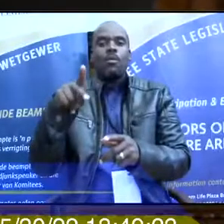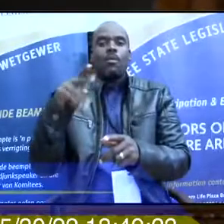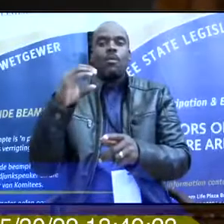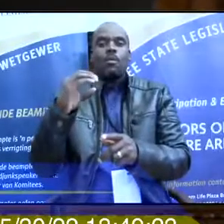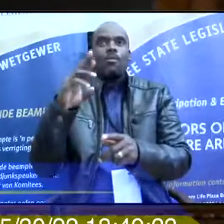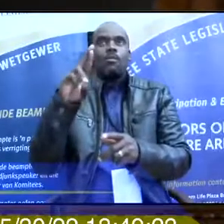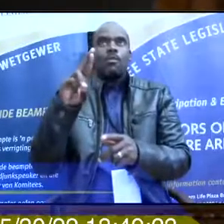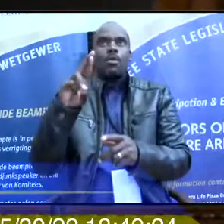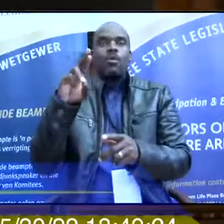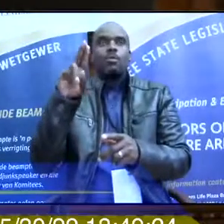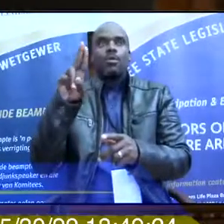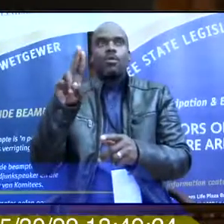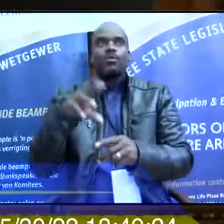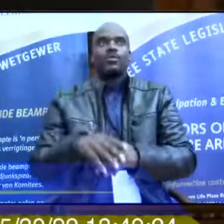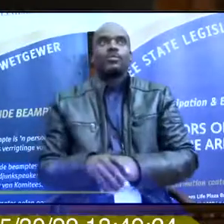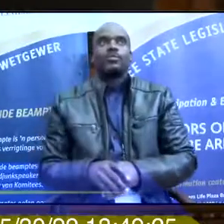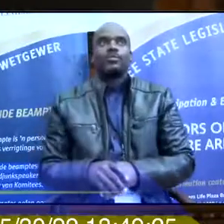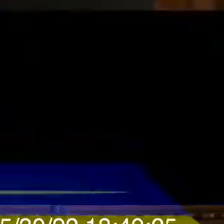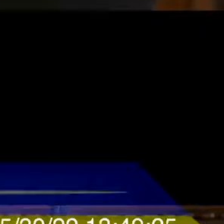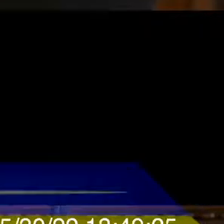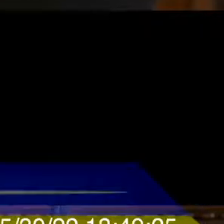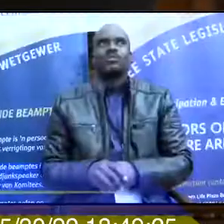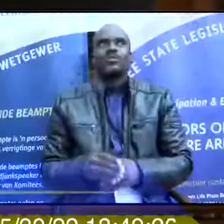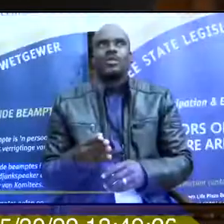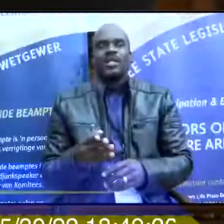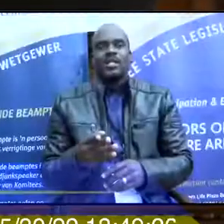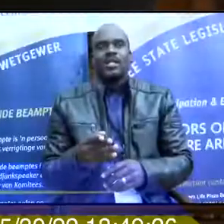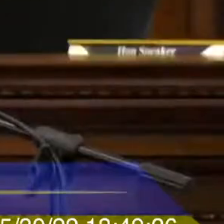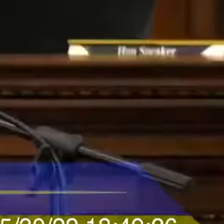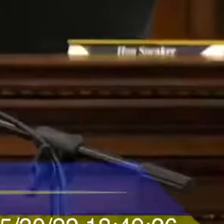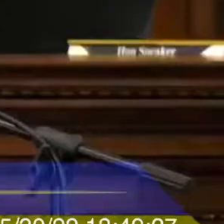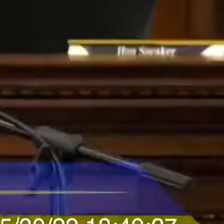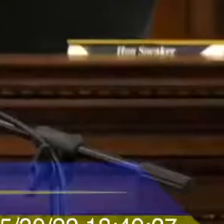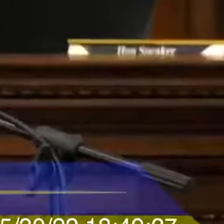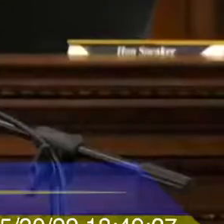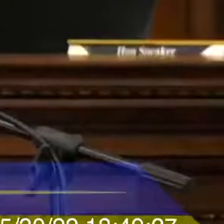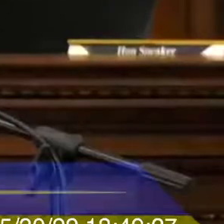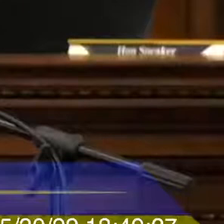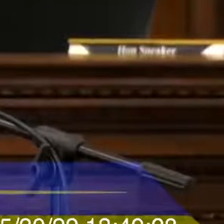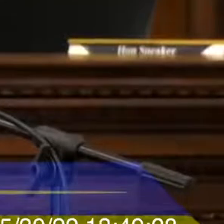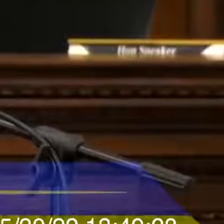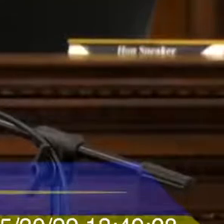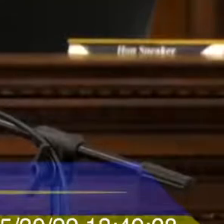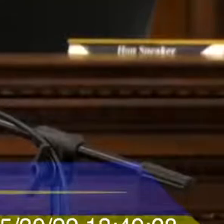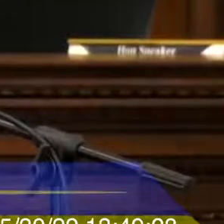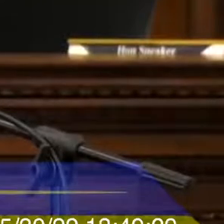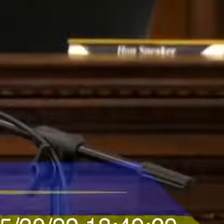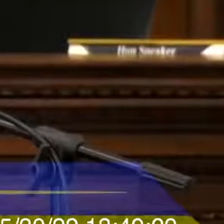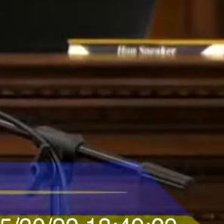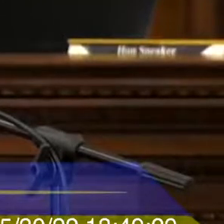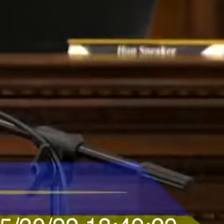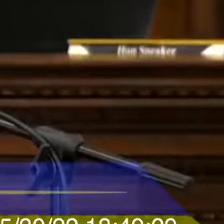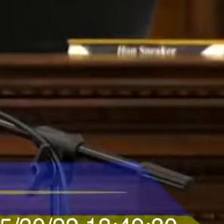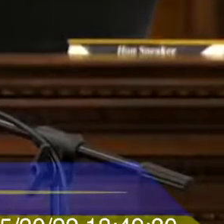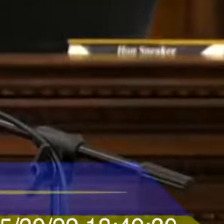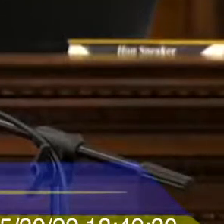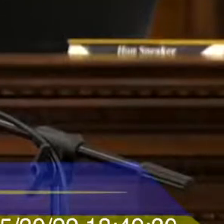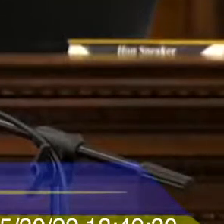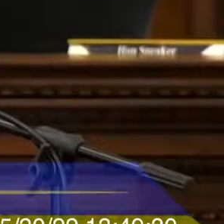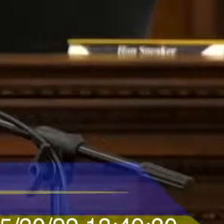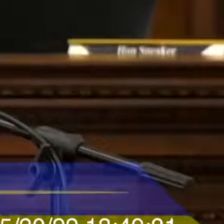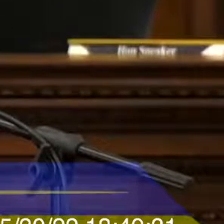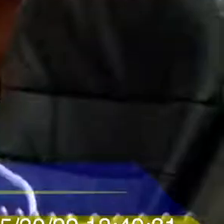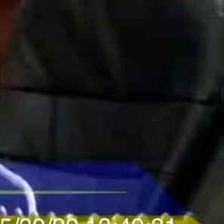a mechanism can contribute very positively towards the economy of the of the free